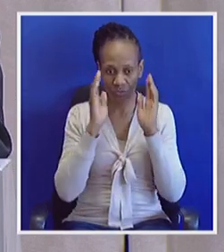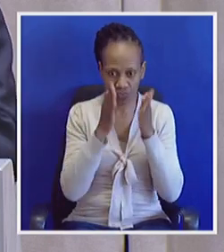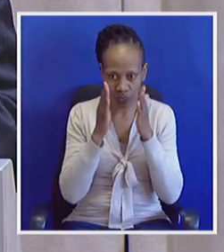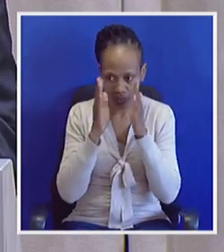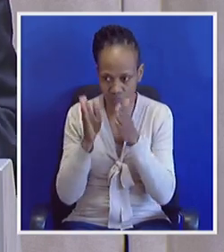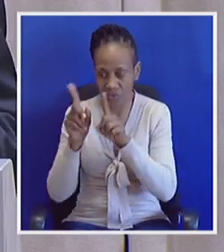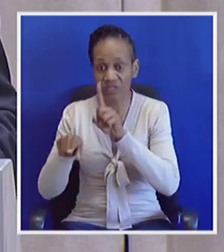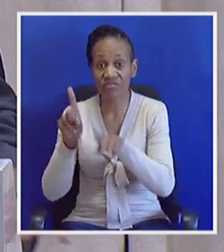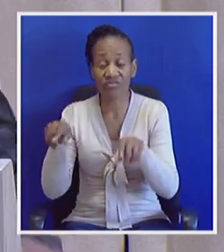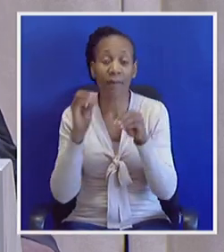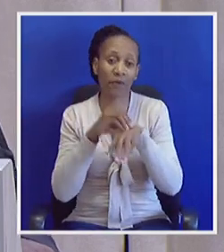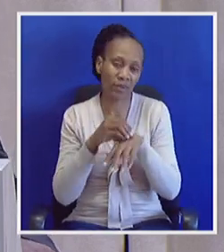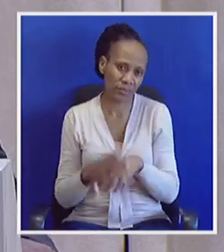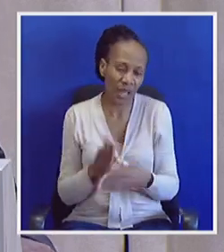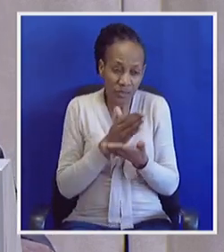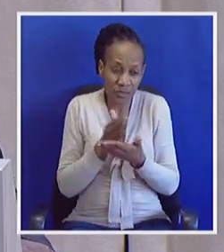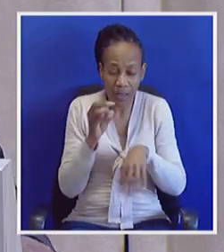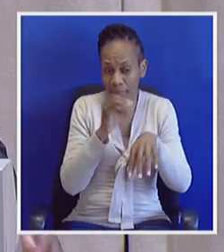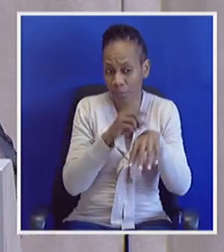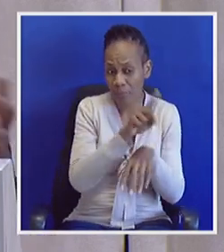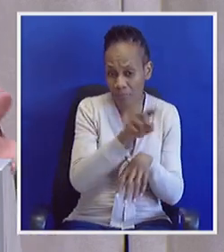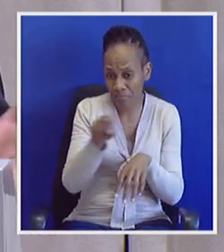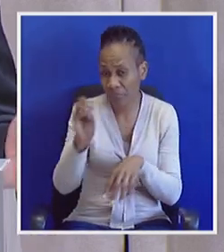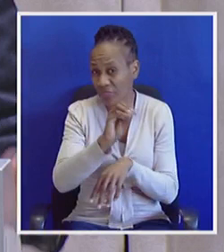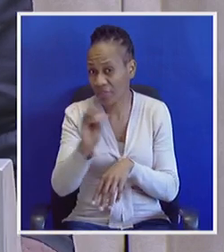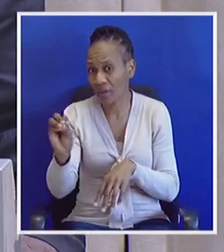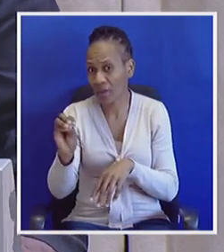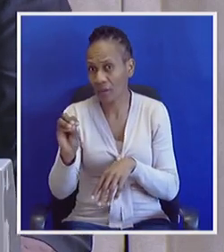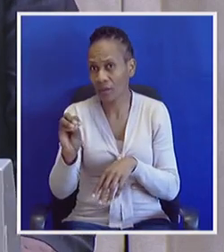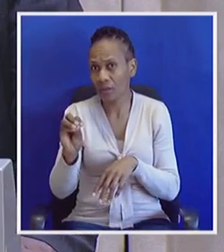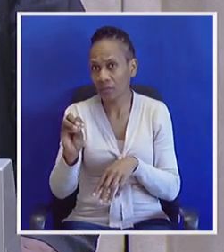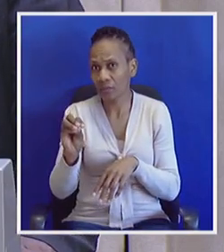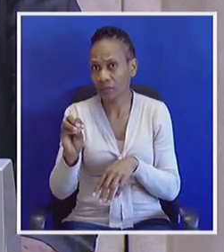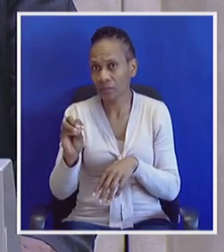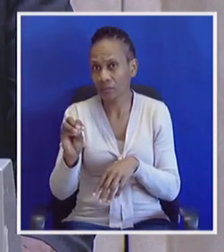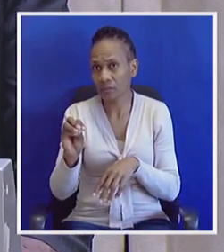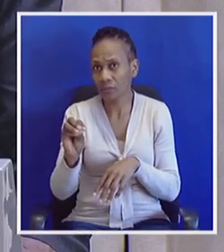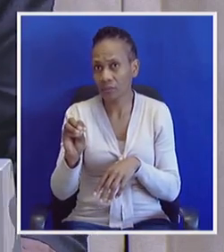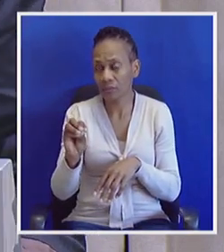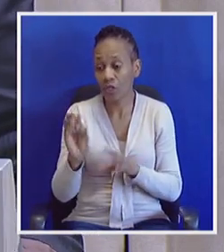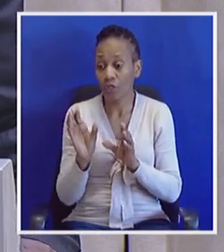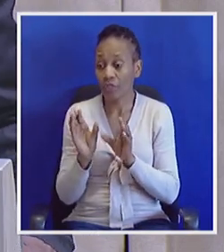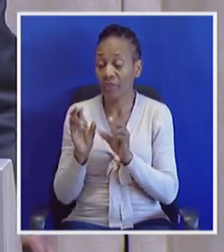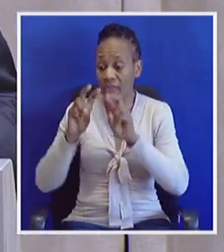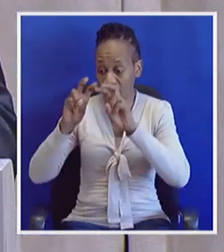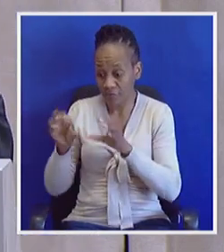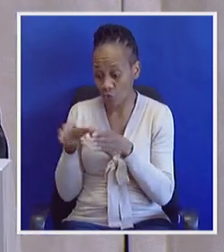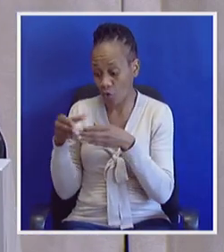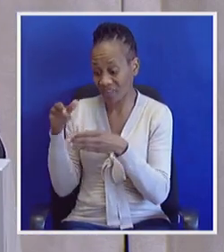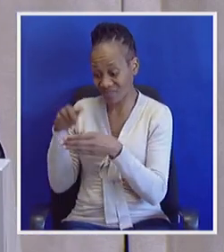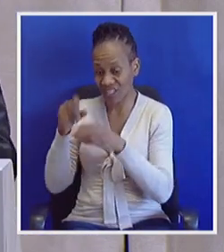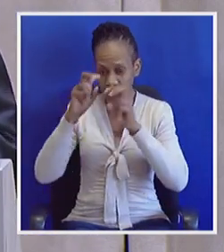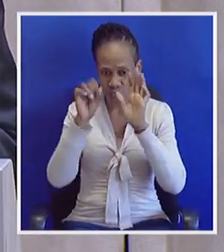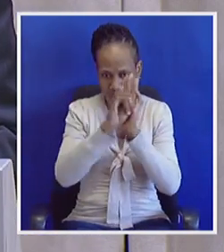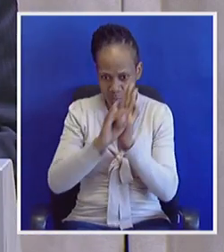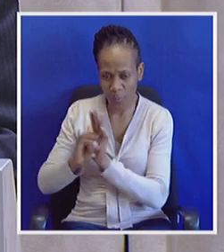problems. Some of those problems were clearly identified by the Presidential Review Commission, and we as